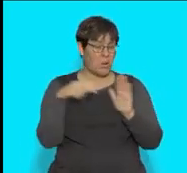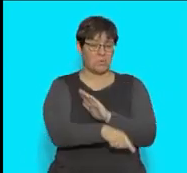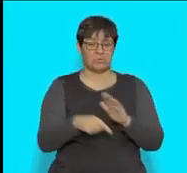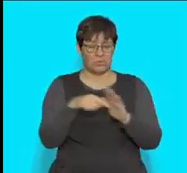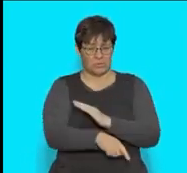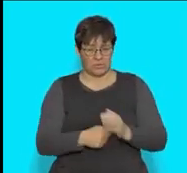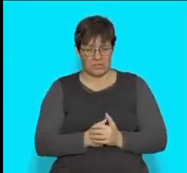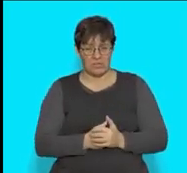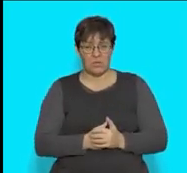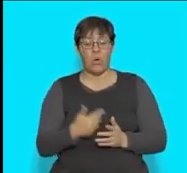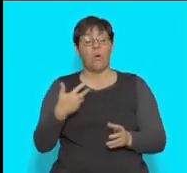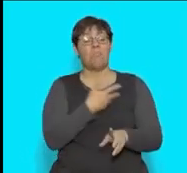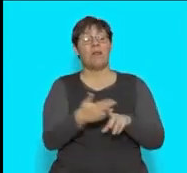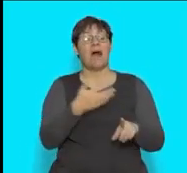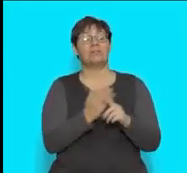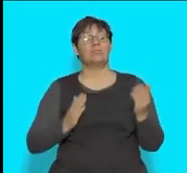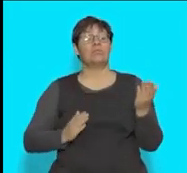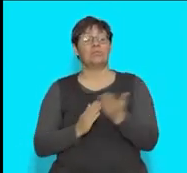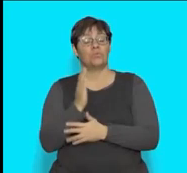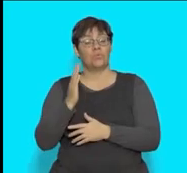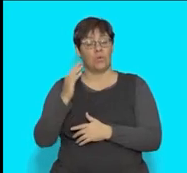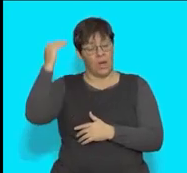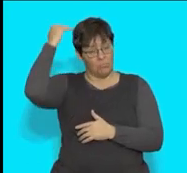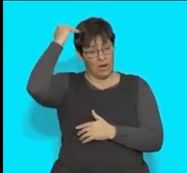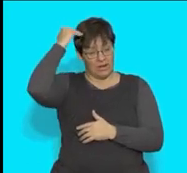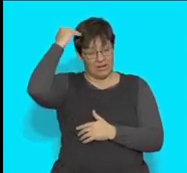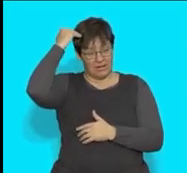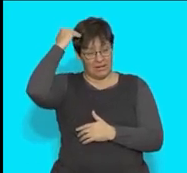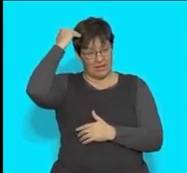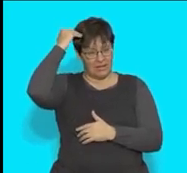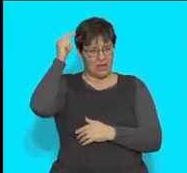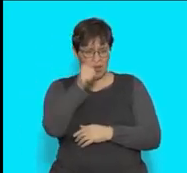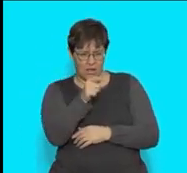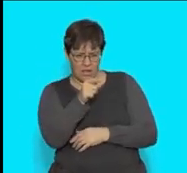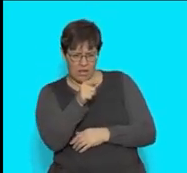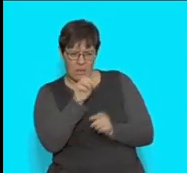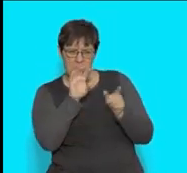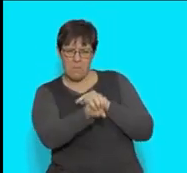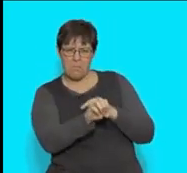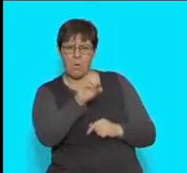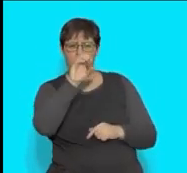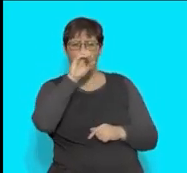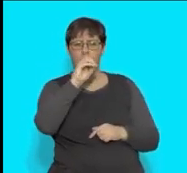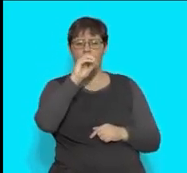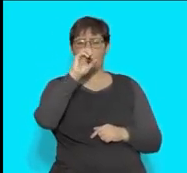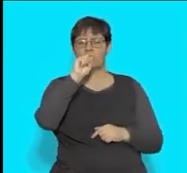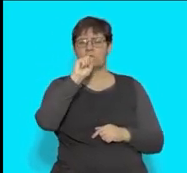goes past his brain, right over here, there's got what we call osmoreceptors.